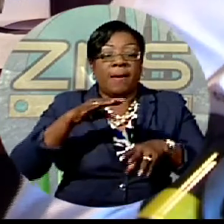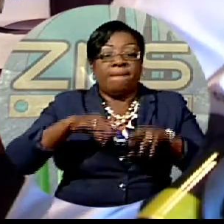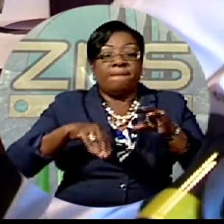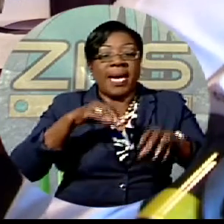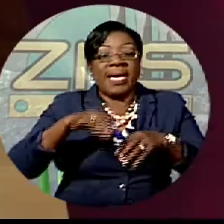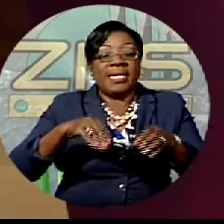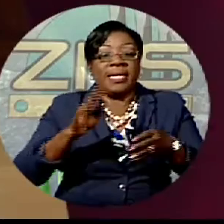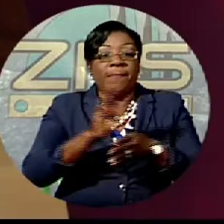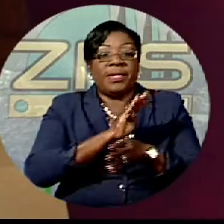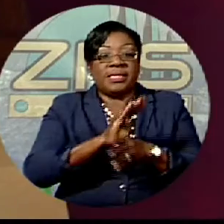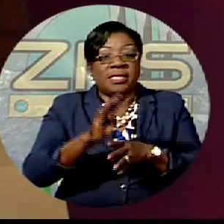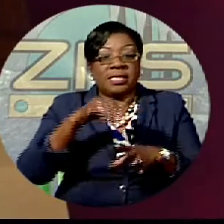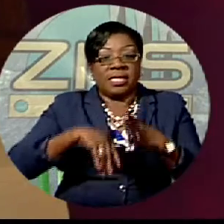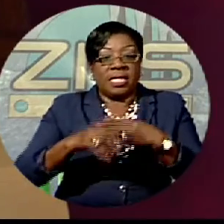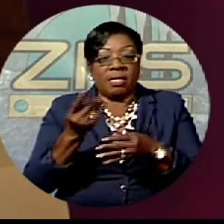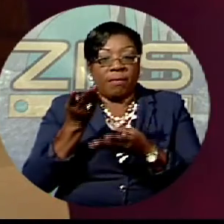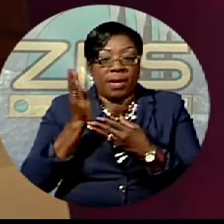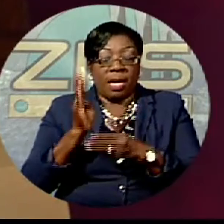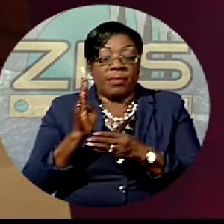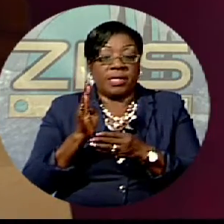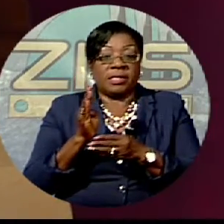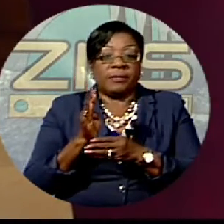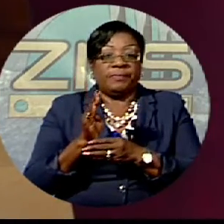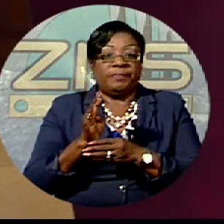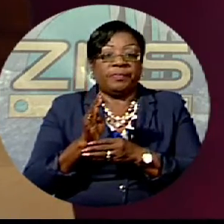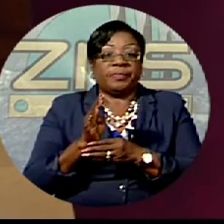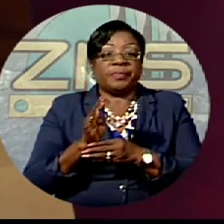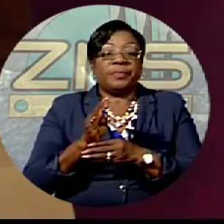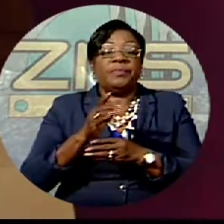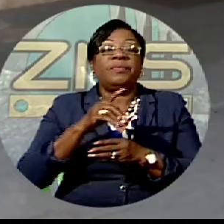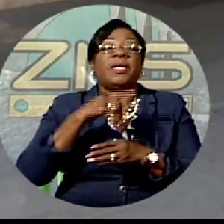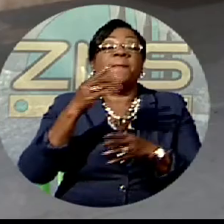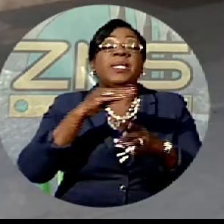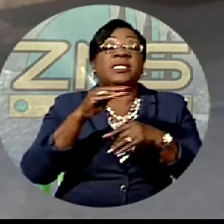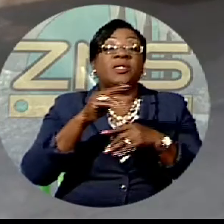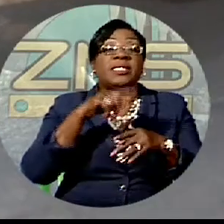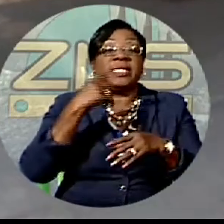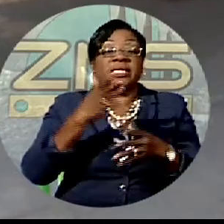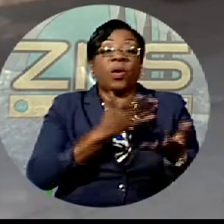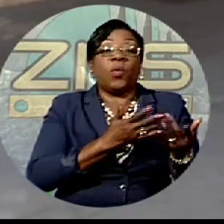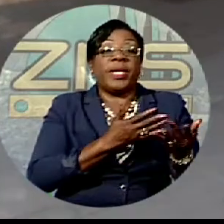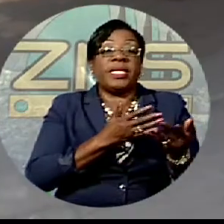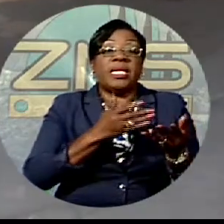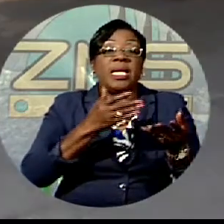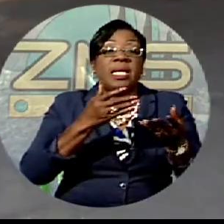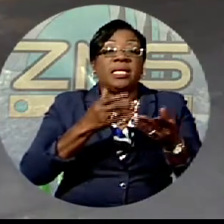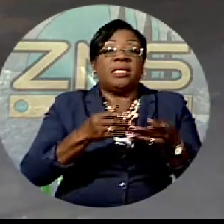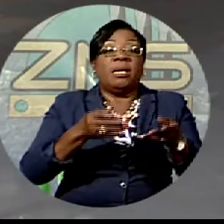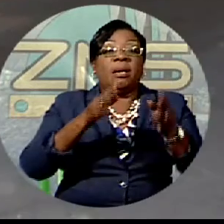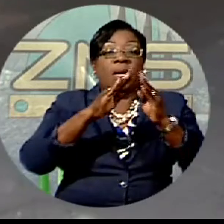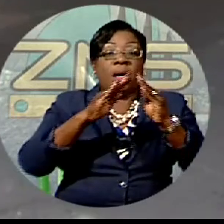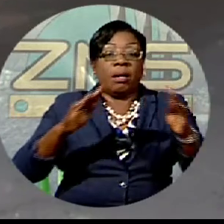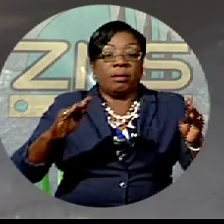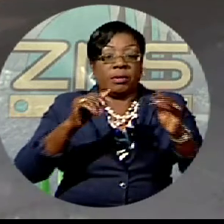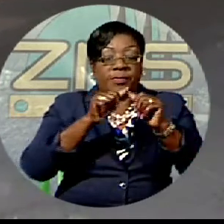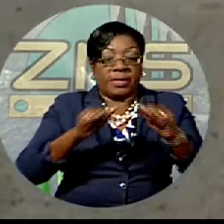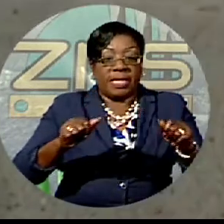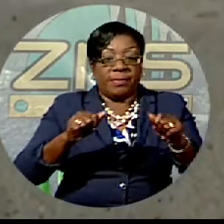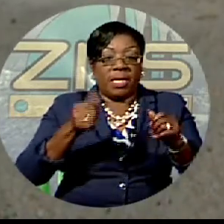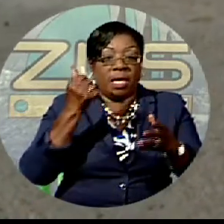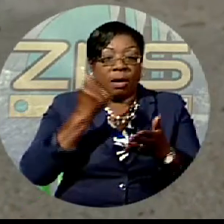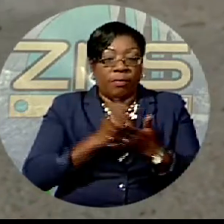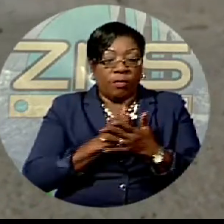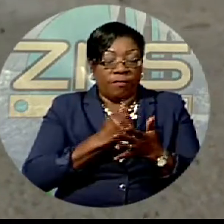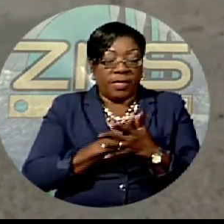first instance. Proposal for that regime, according to Minister Dorsett, awaits cabinet approval. However, he says the